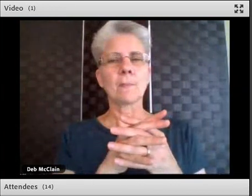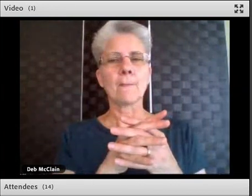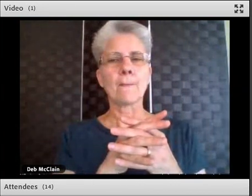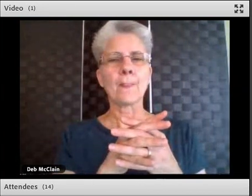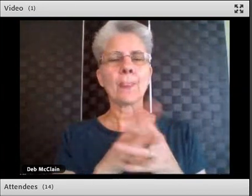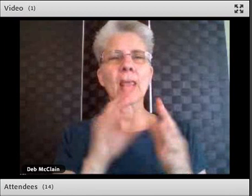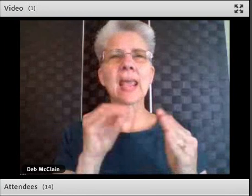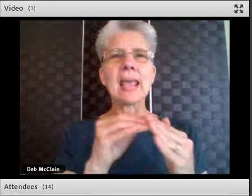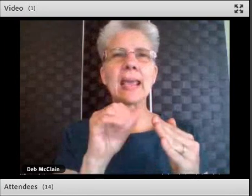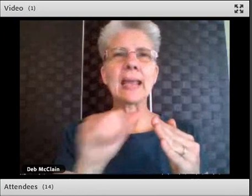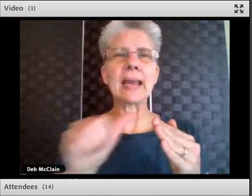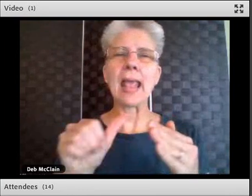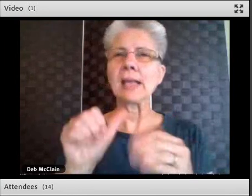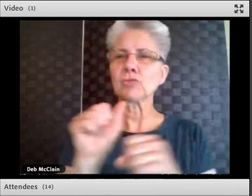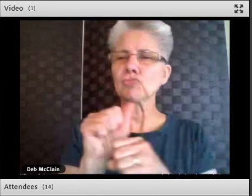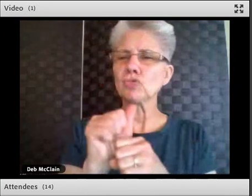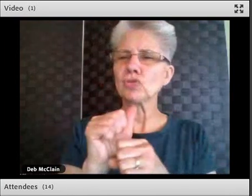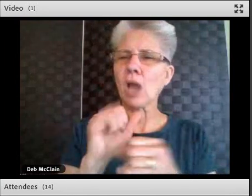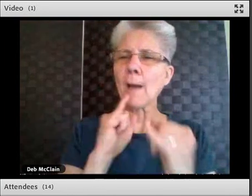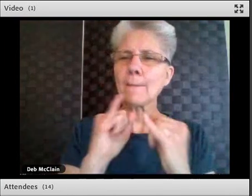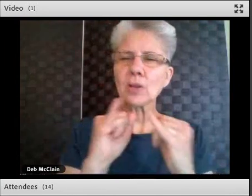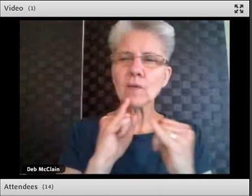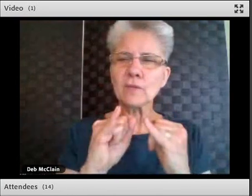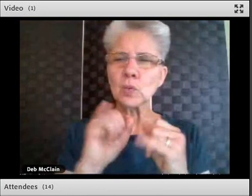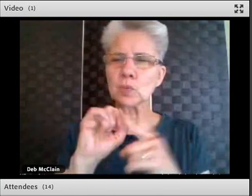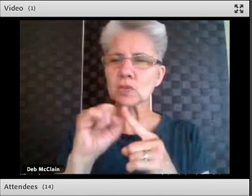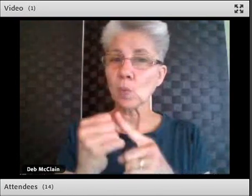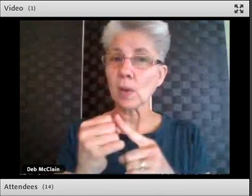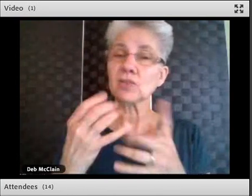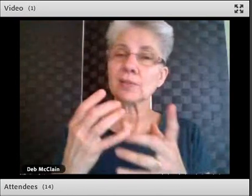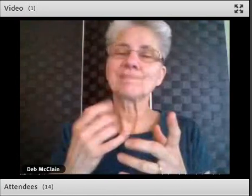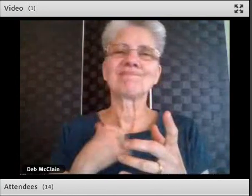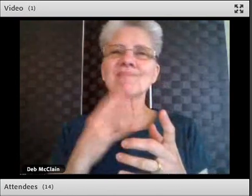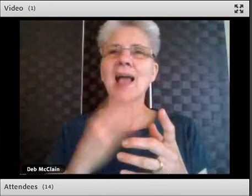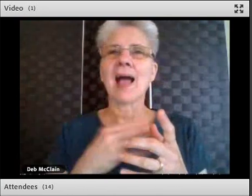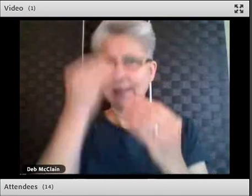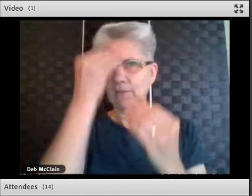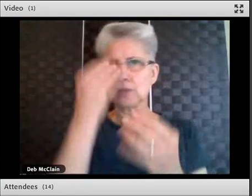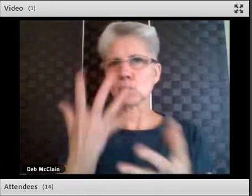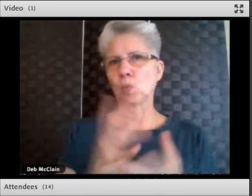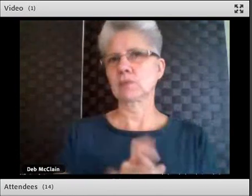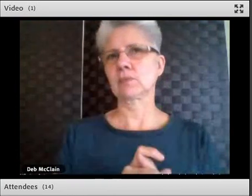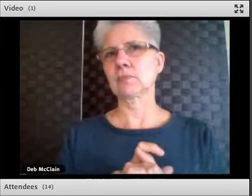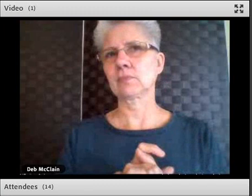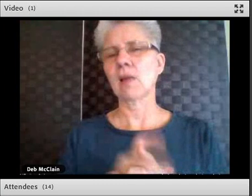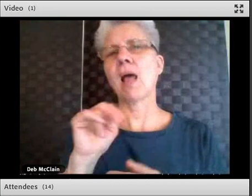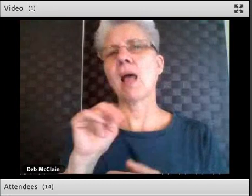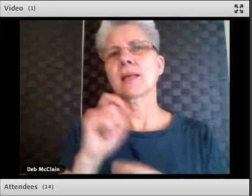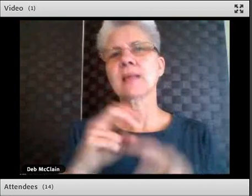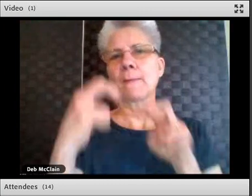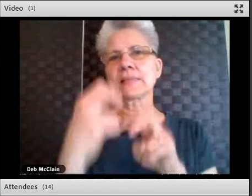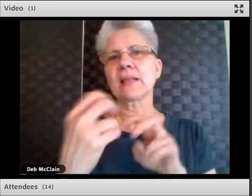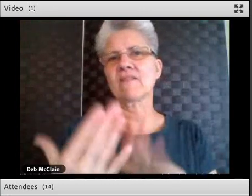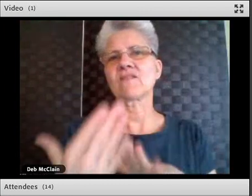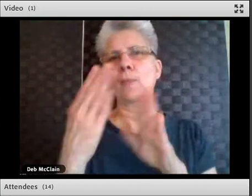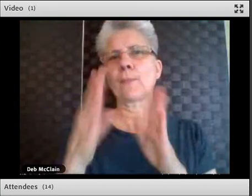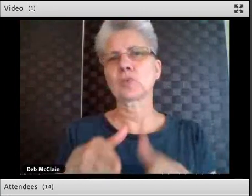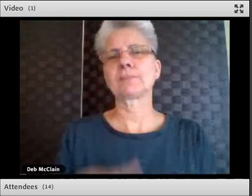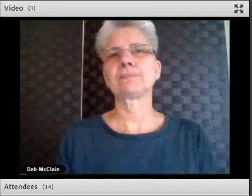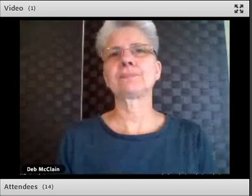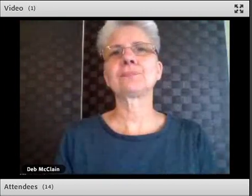In a job interview situation, I never disclose unless I'm sitting in front of a